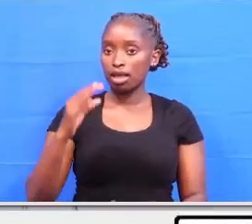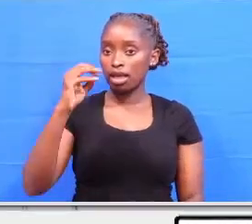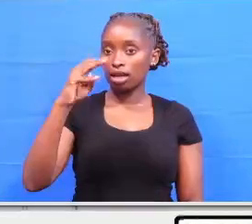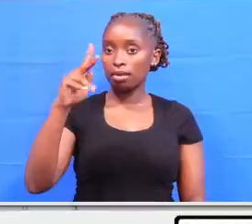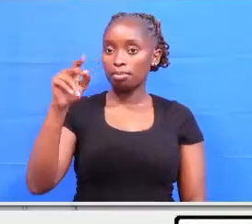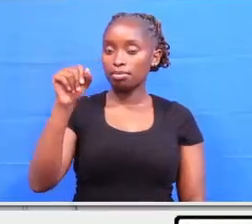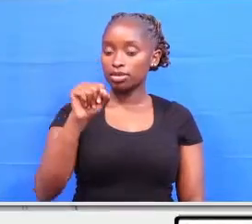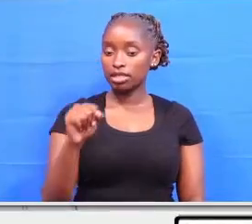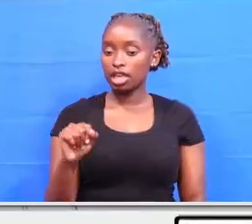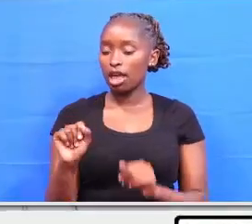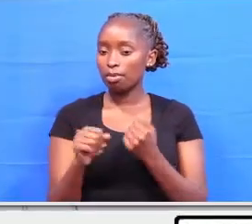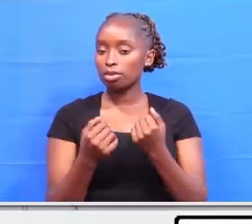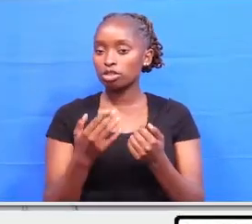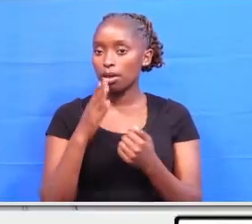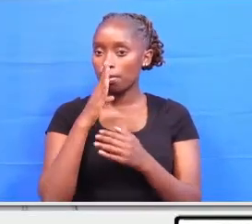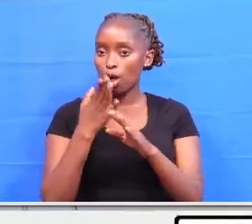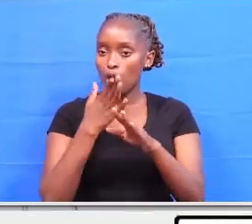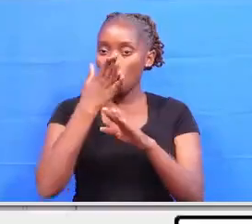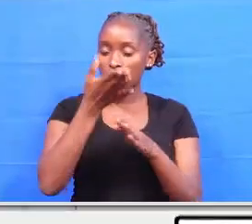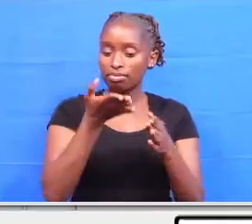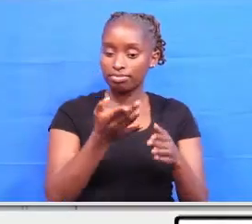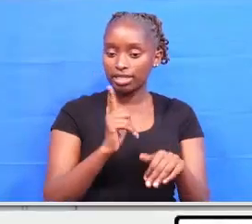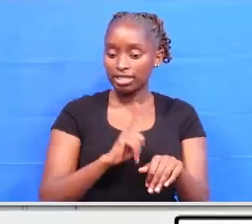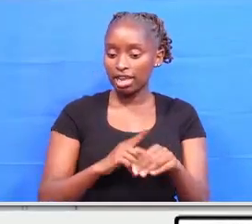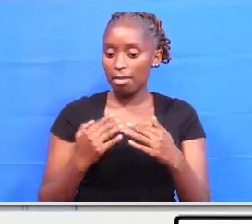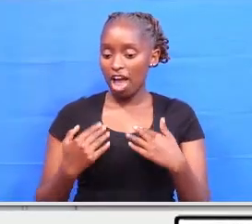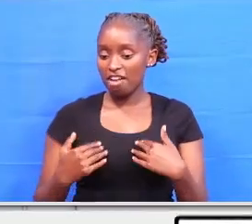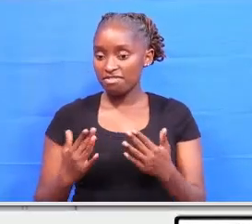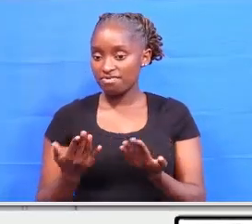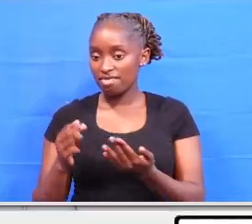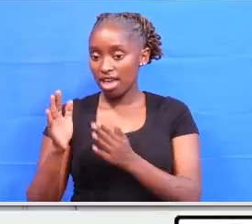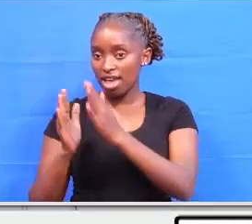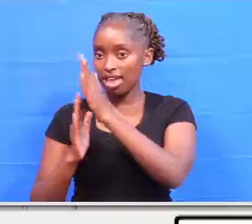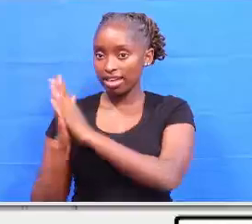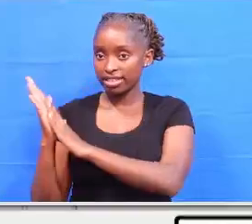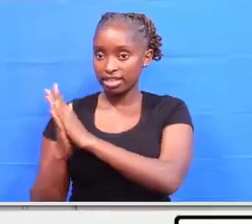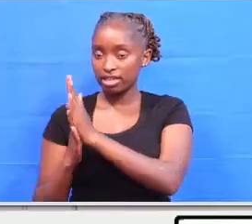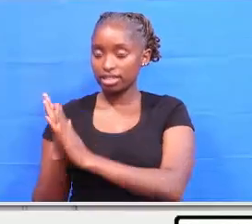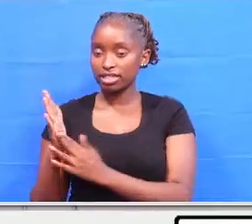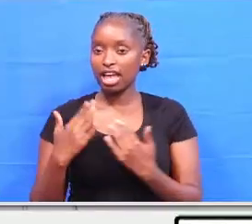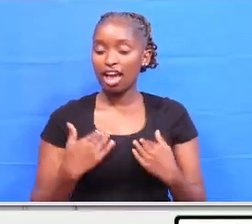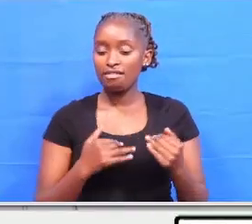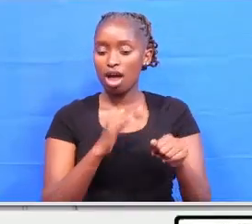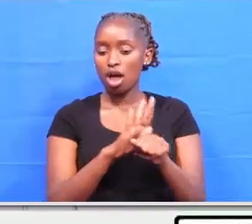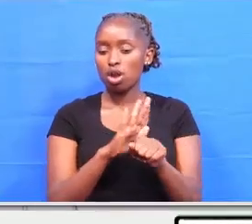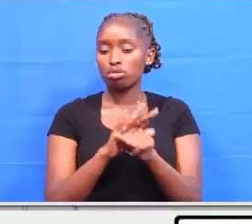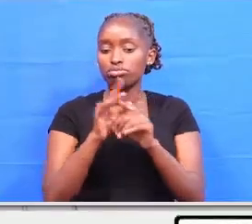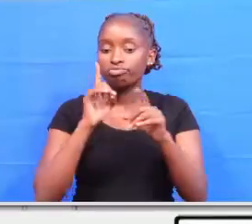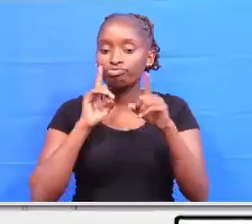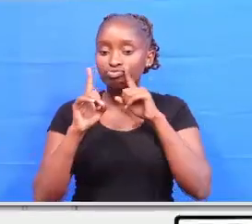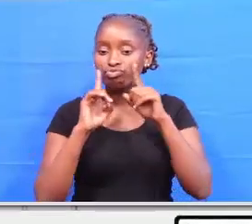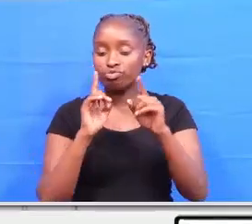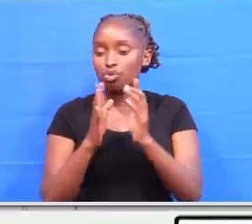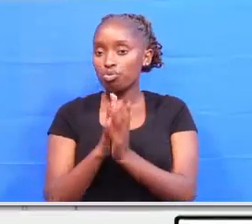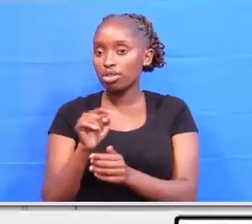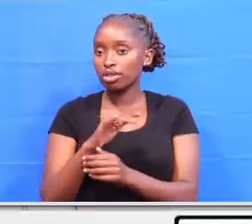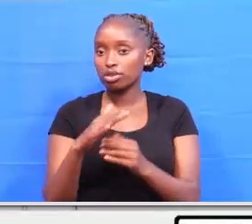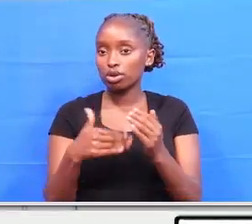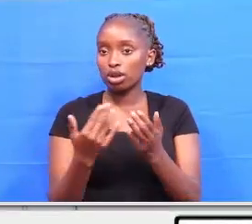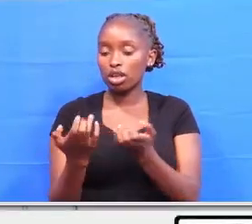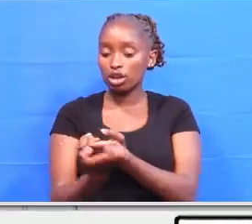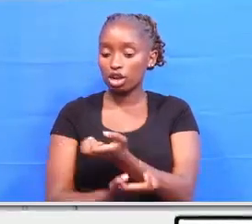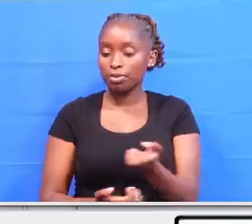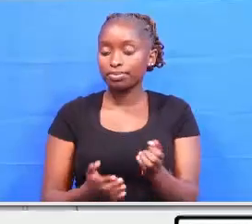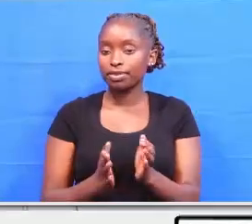this when you are charging interest. Mm-hmm. There has been a lot of debate from among economists mm-hmm. and